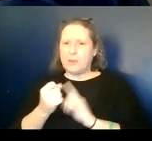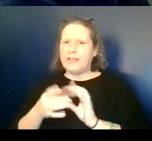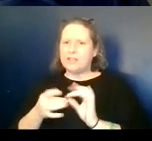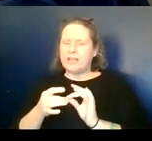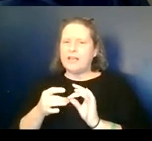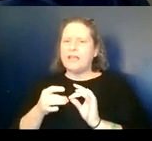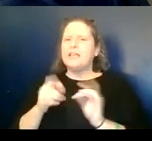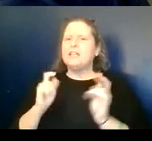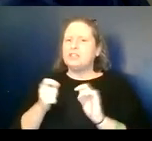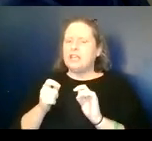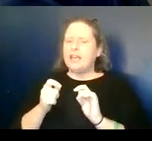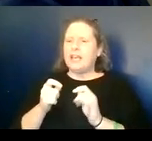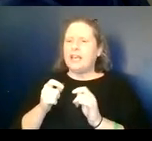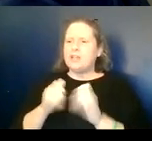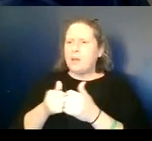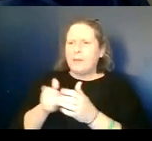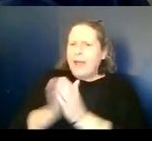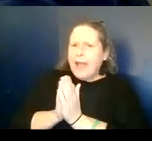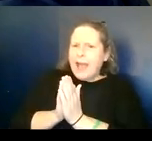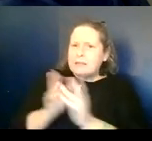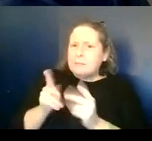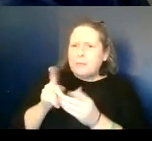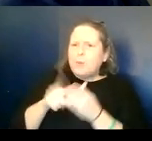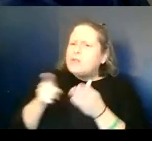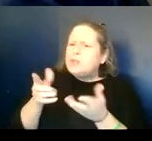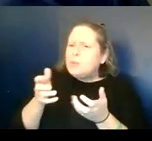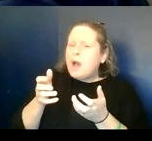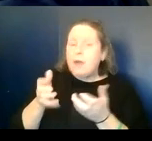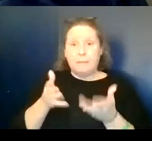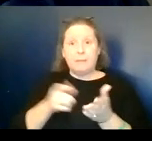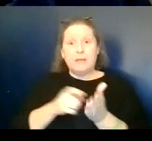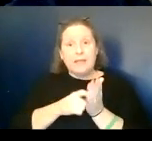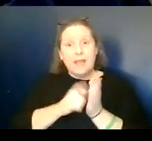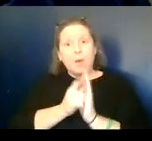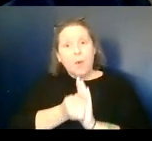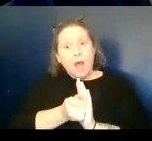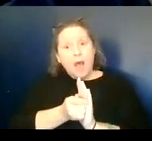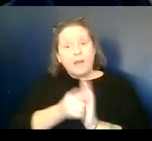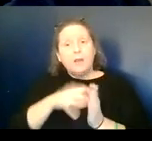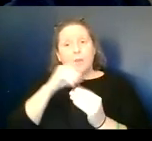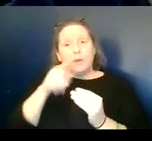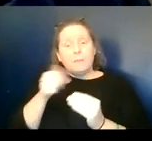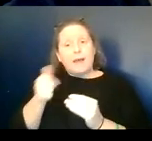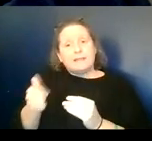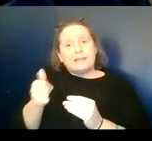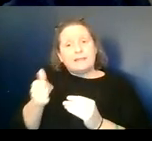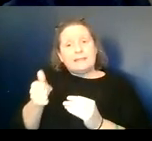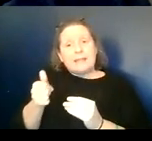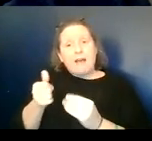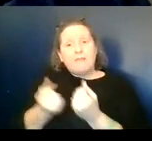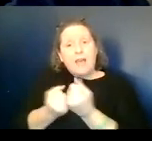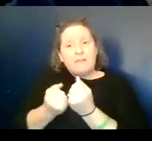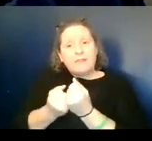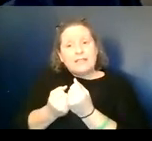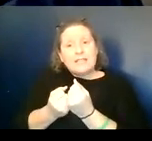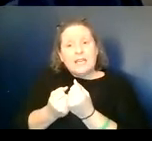it is that they want. And it might take a while. Learning about self-advocacy is something that is not necessarily natural for a